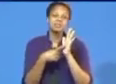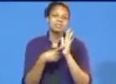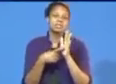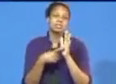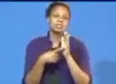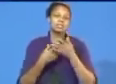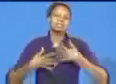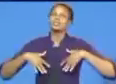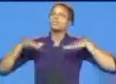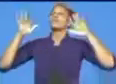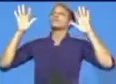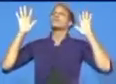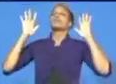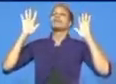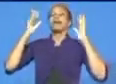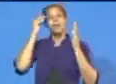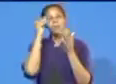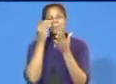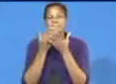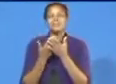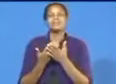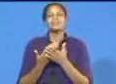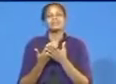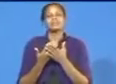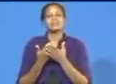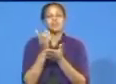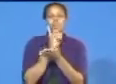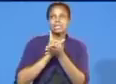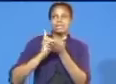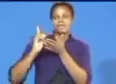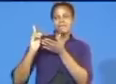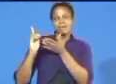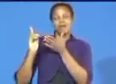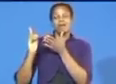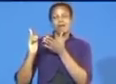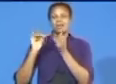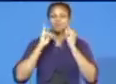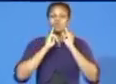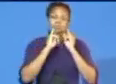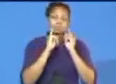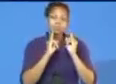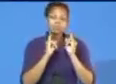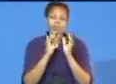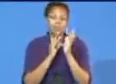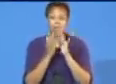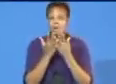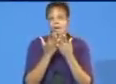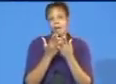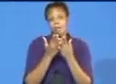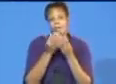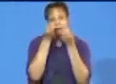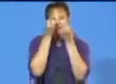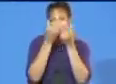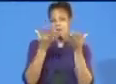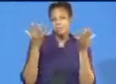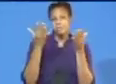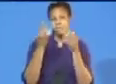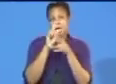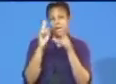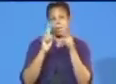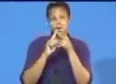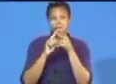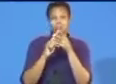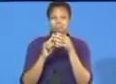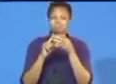surrender and obedience to divine instruction. And the Bible said when he came up